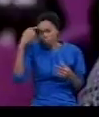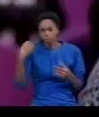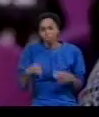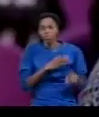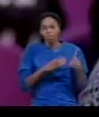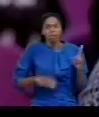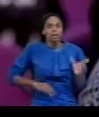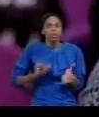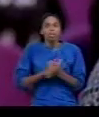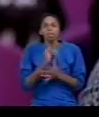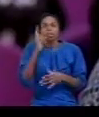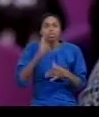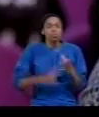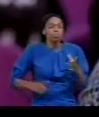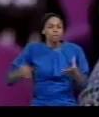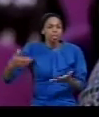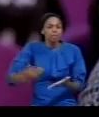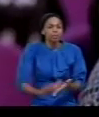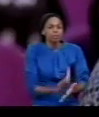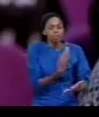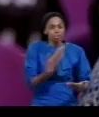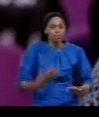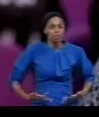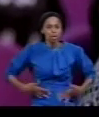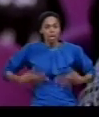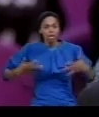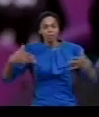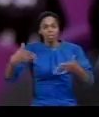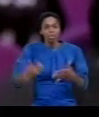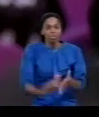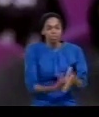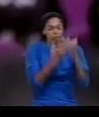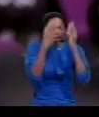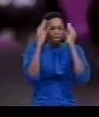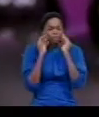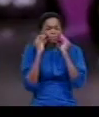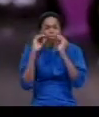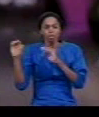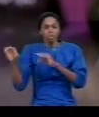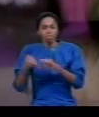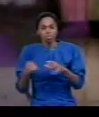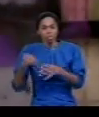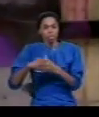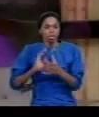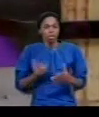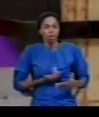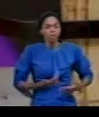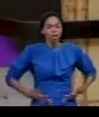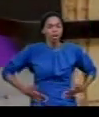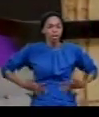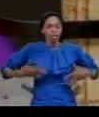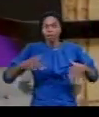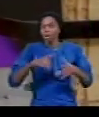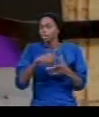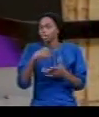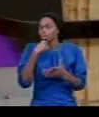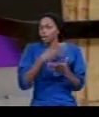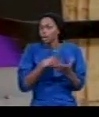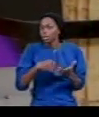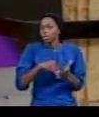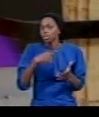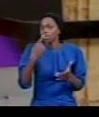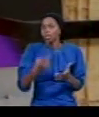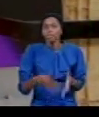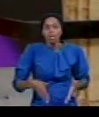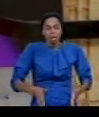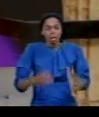the new life and the new experience, that is what it does in our lives. It says, let this mind be in you,